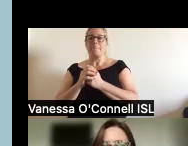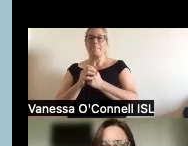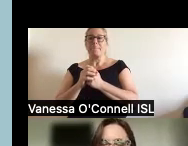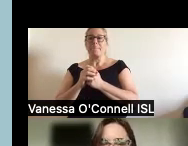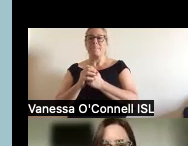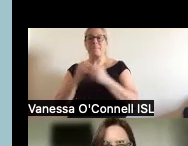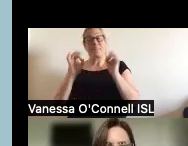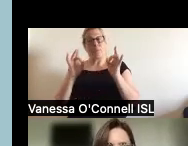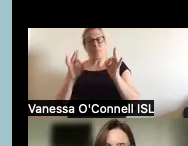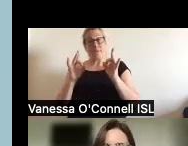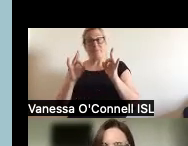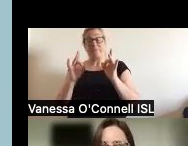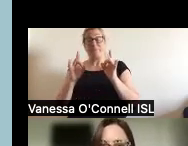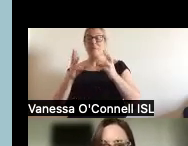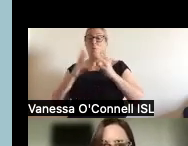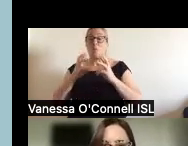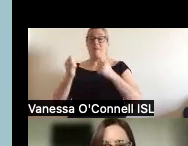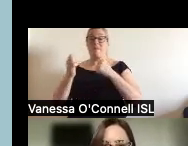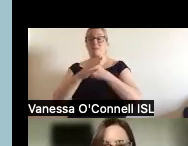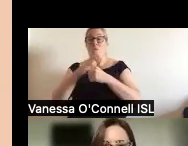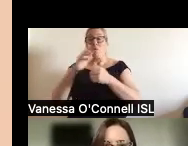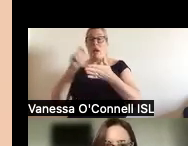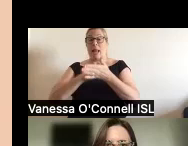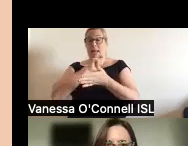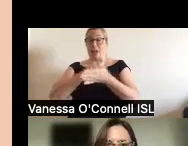Okay, so Women for Election.